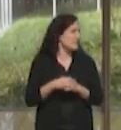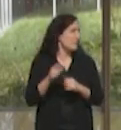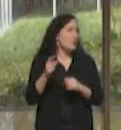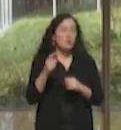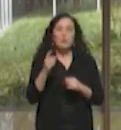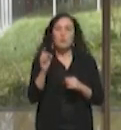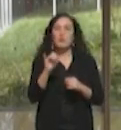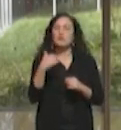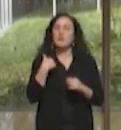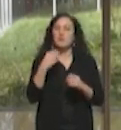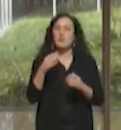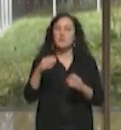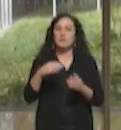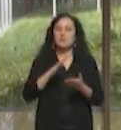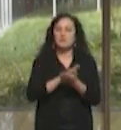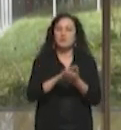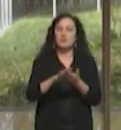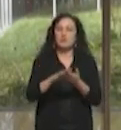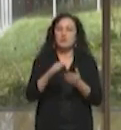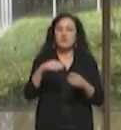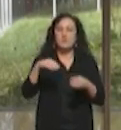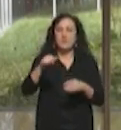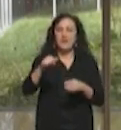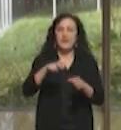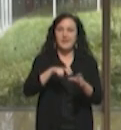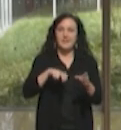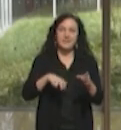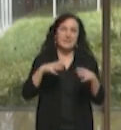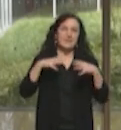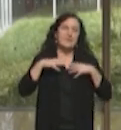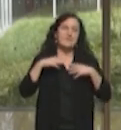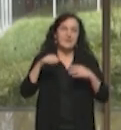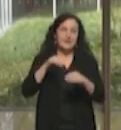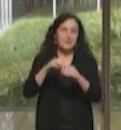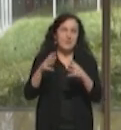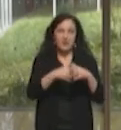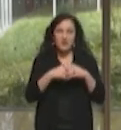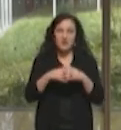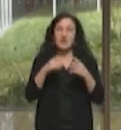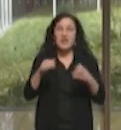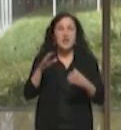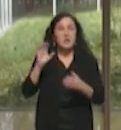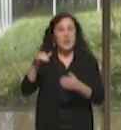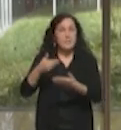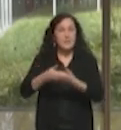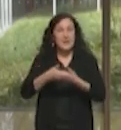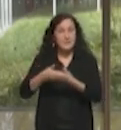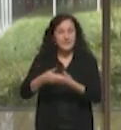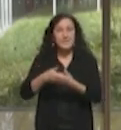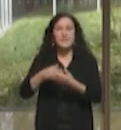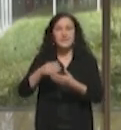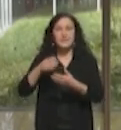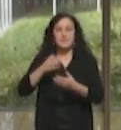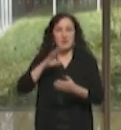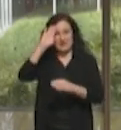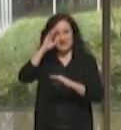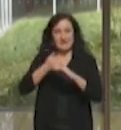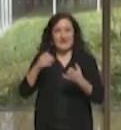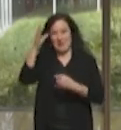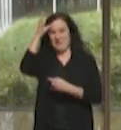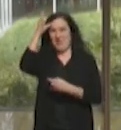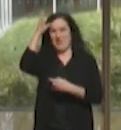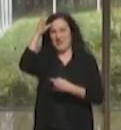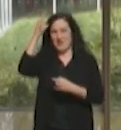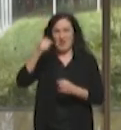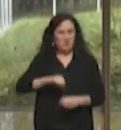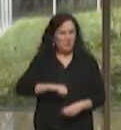America. And now that little baby that I had to leave my job for is now a father. I was so proud of